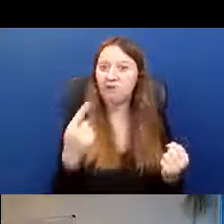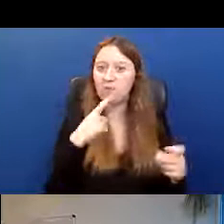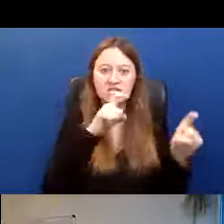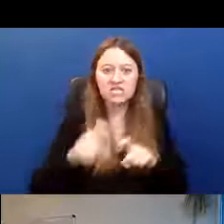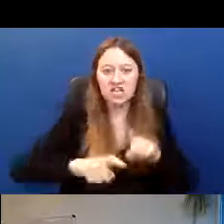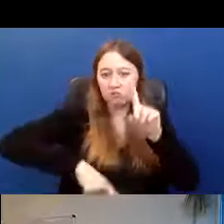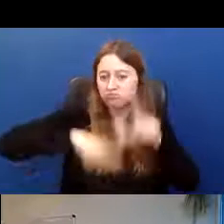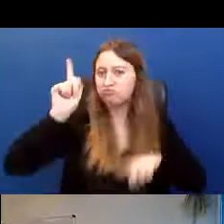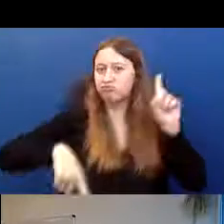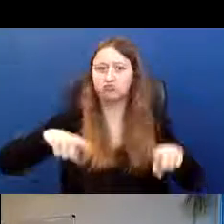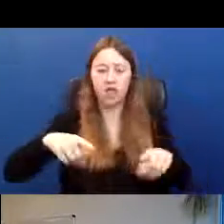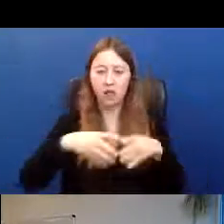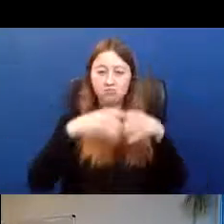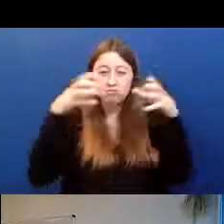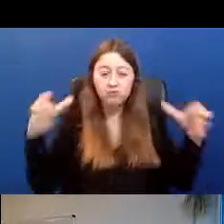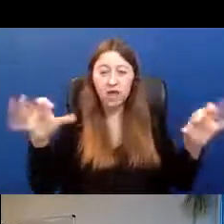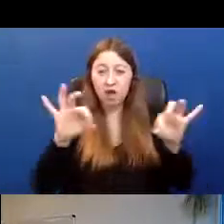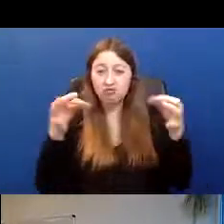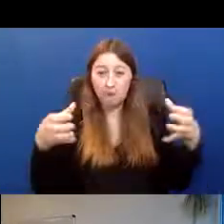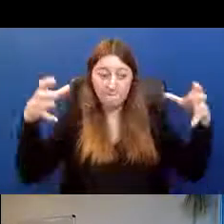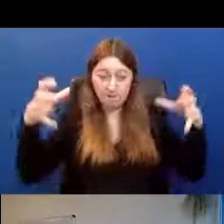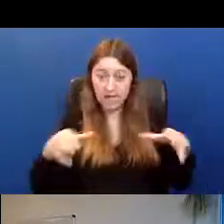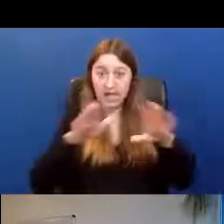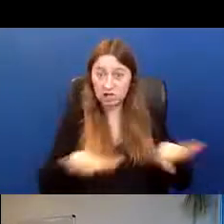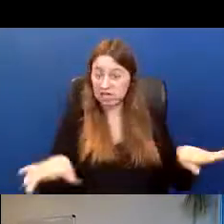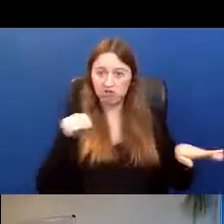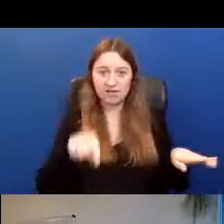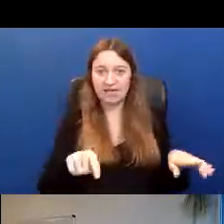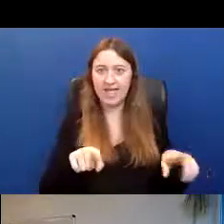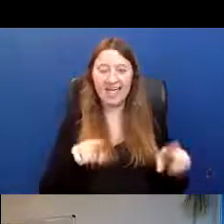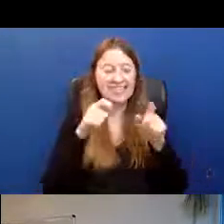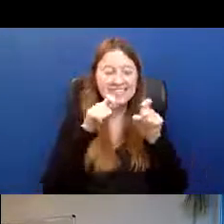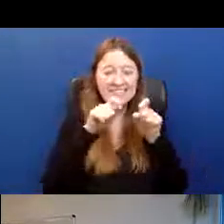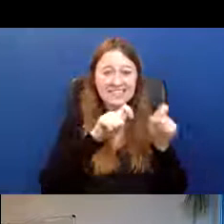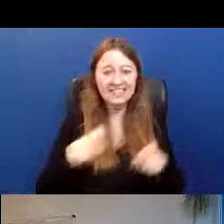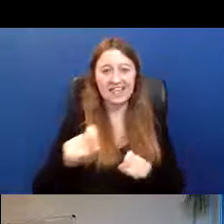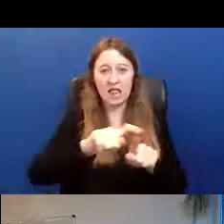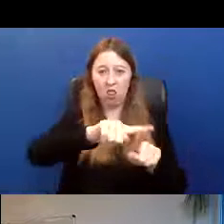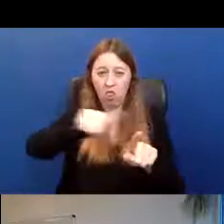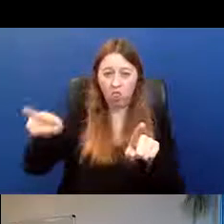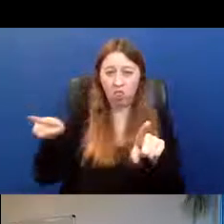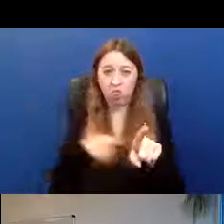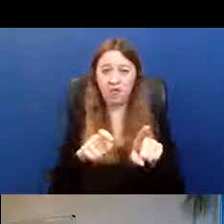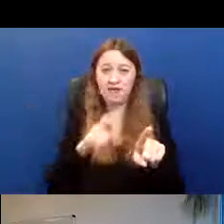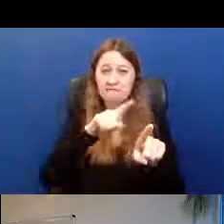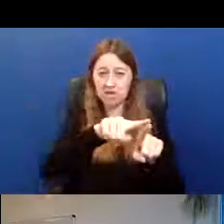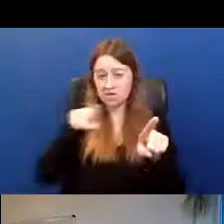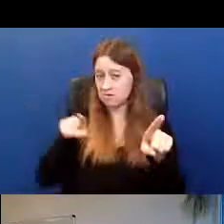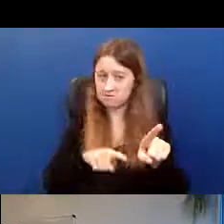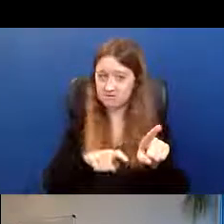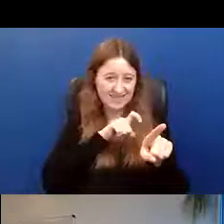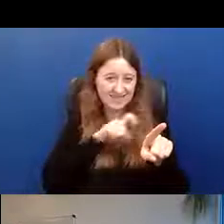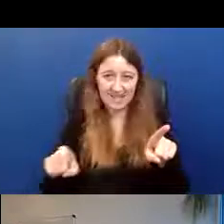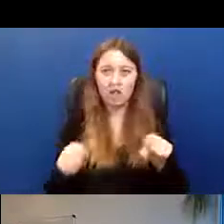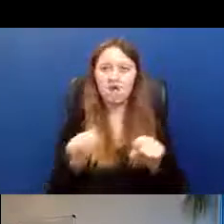large groups of children who are not doing the same as their hearing peers in terms of their spoken language. And there's been a